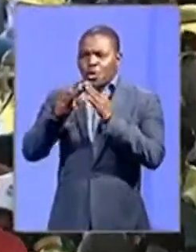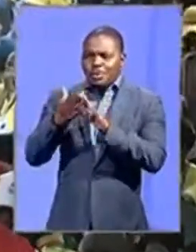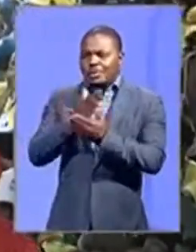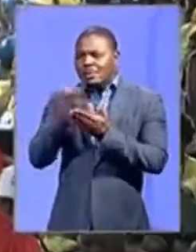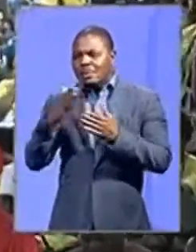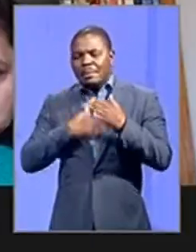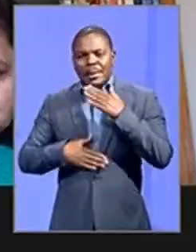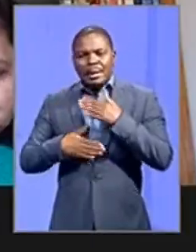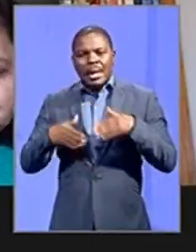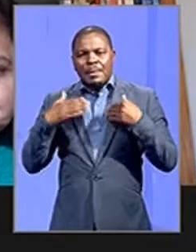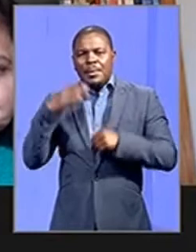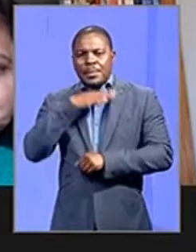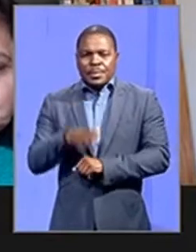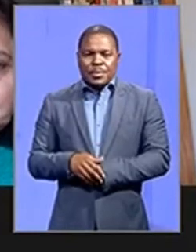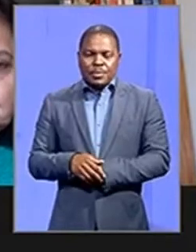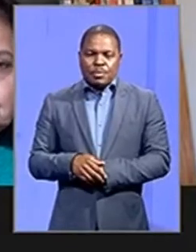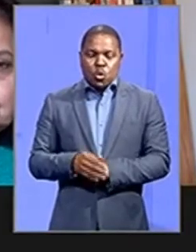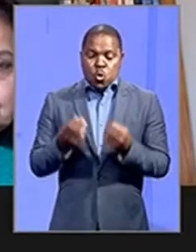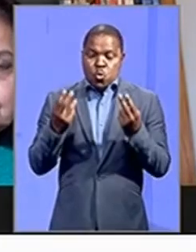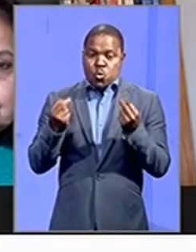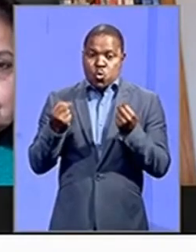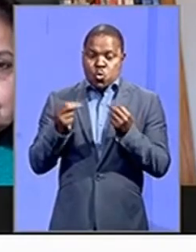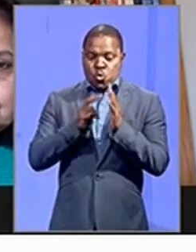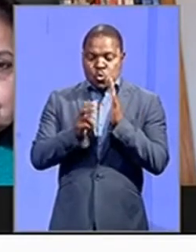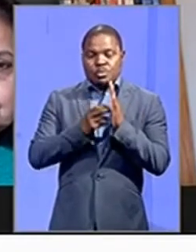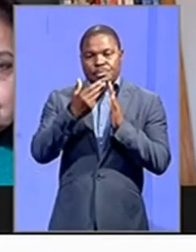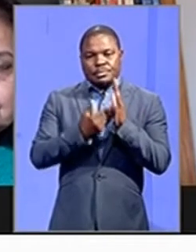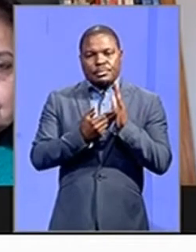itumelang. The new rule that the list